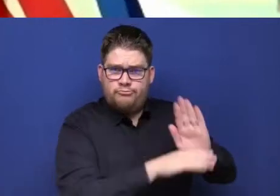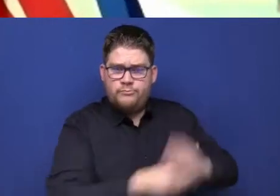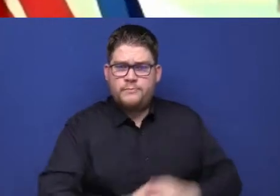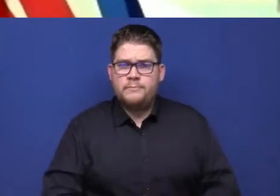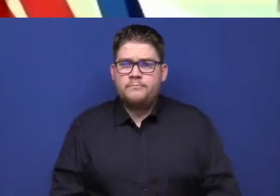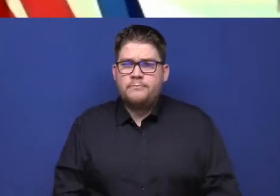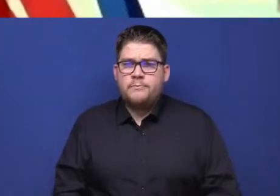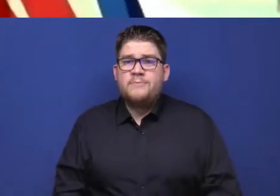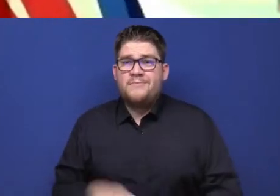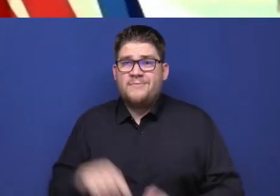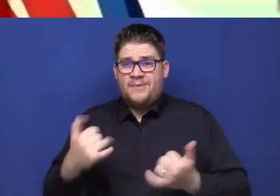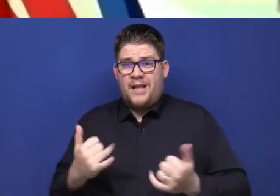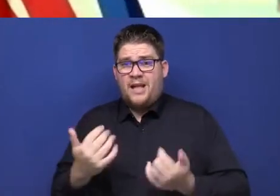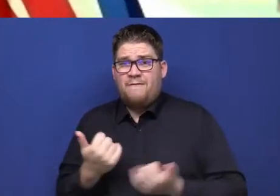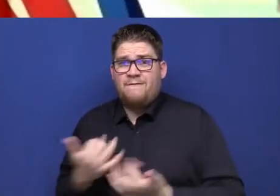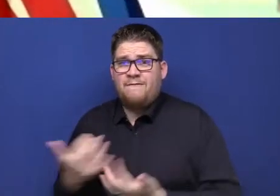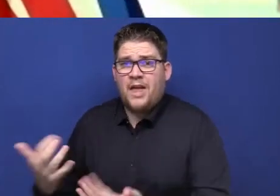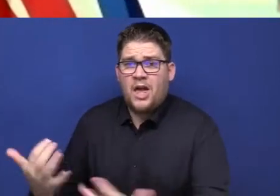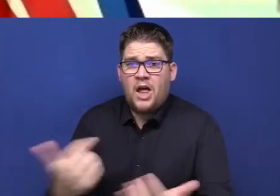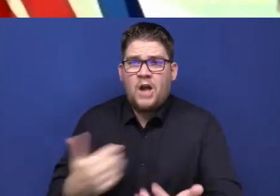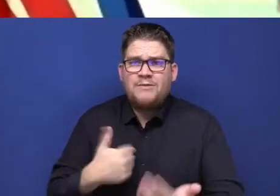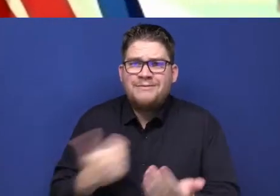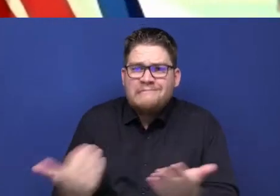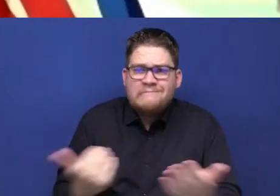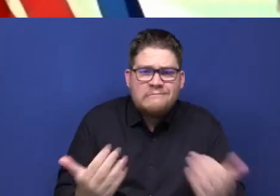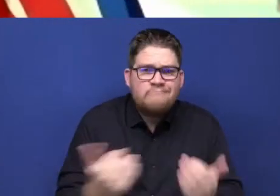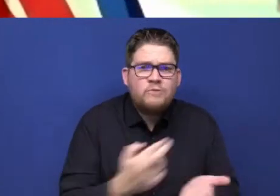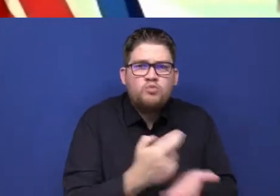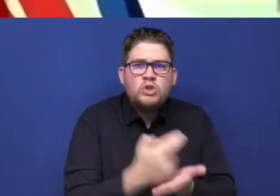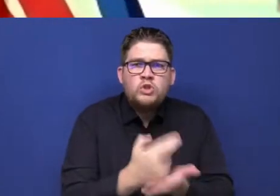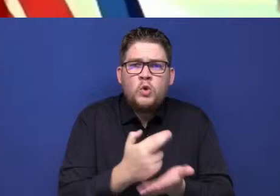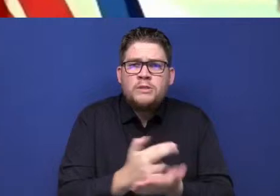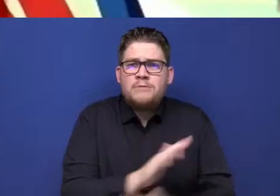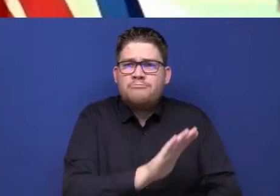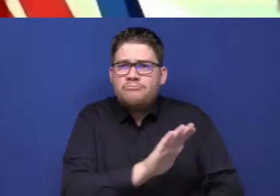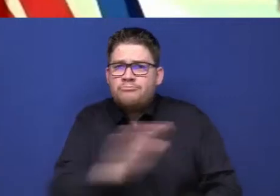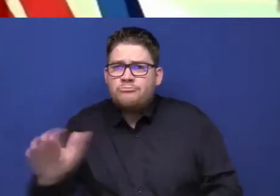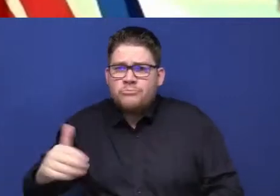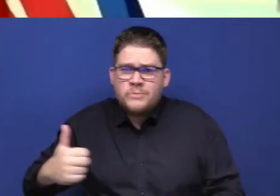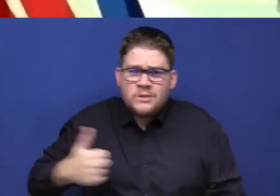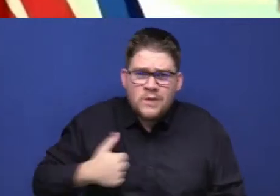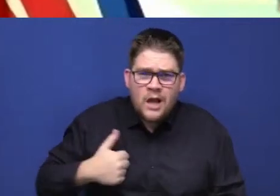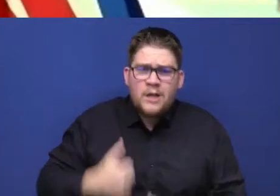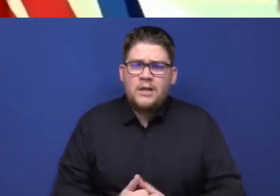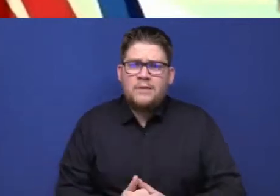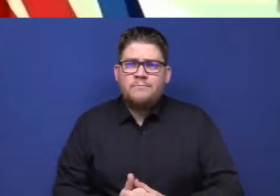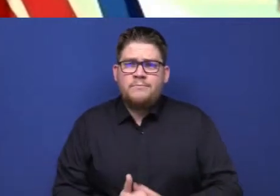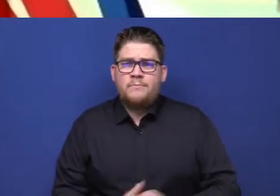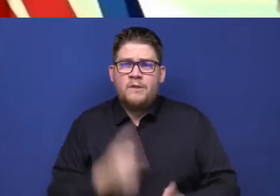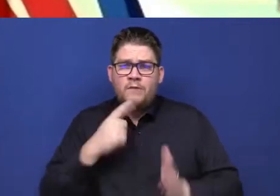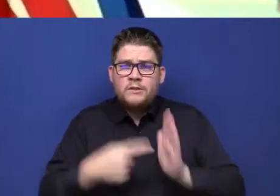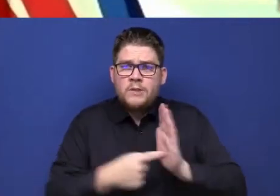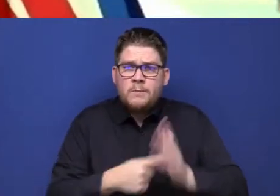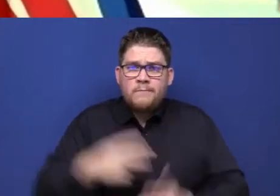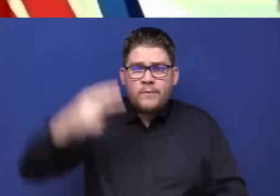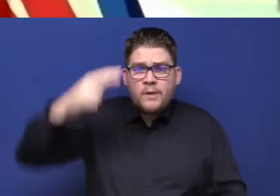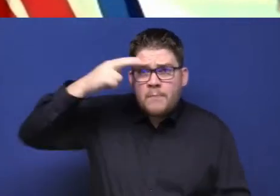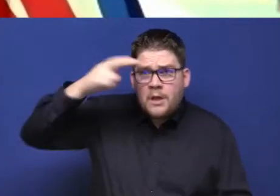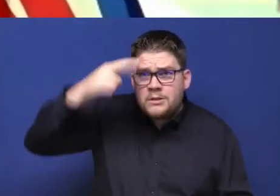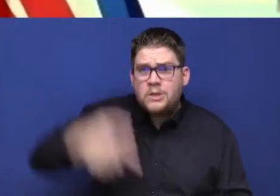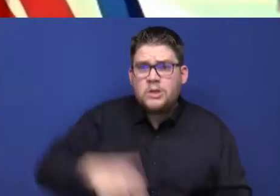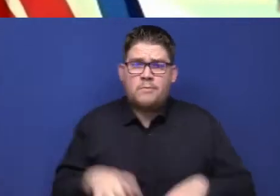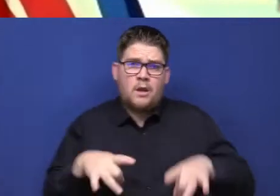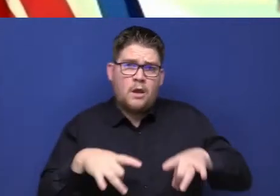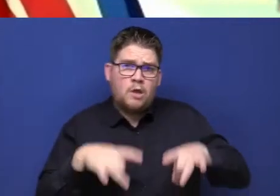and internationally, from as far away as Mexico and Australia. And I can assure you, our planning and response work starts